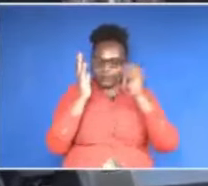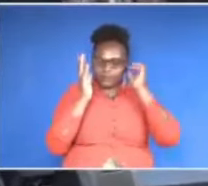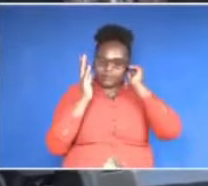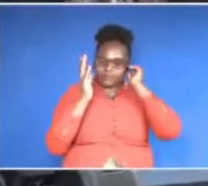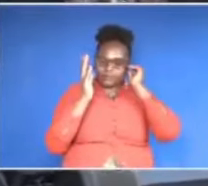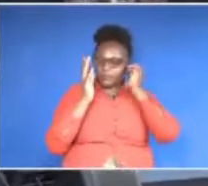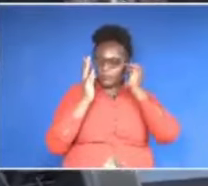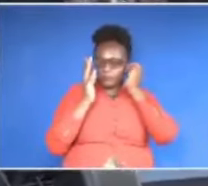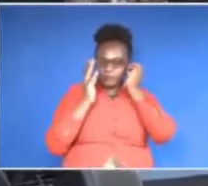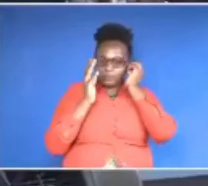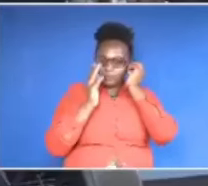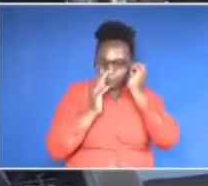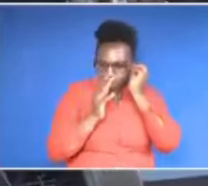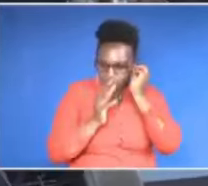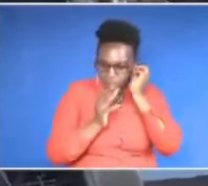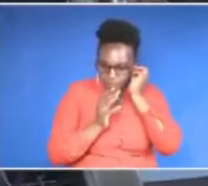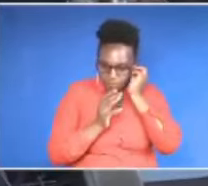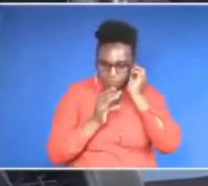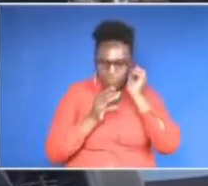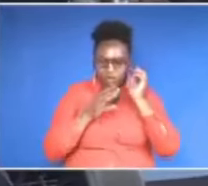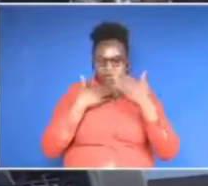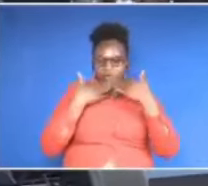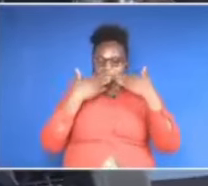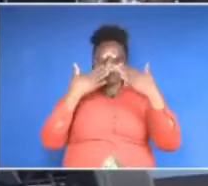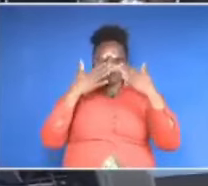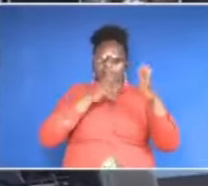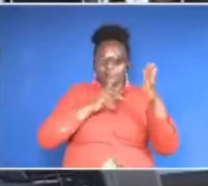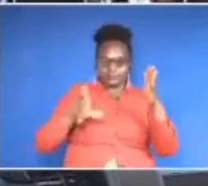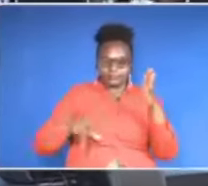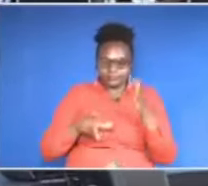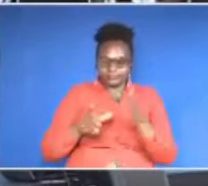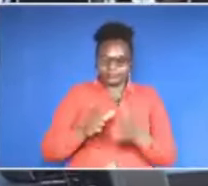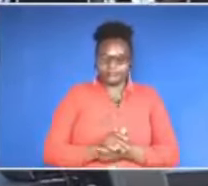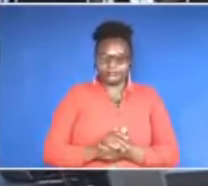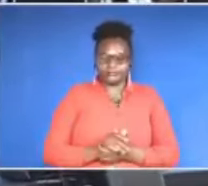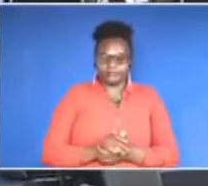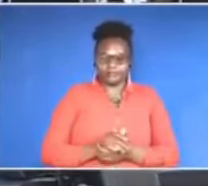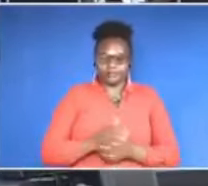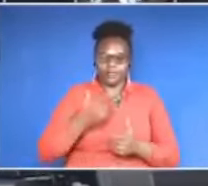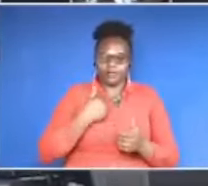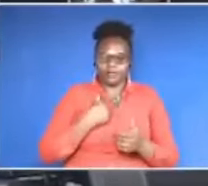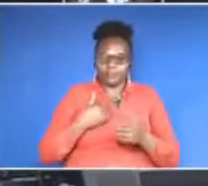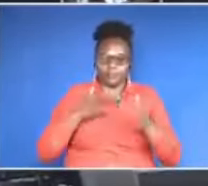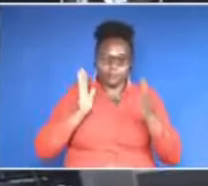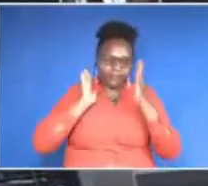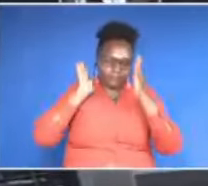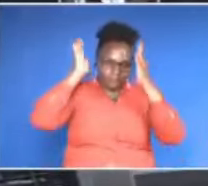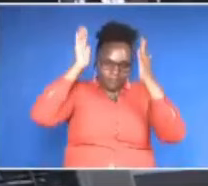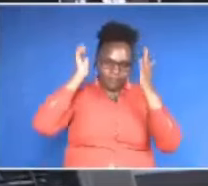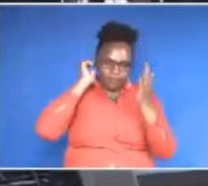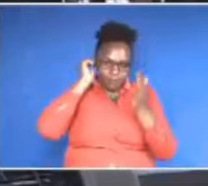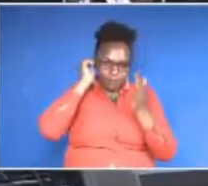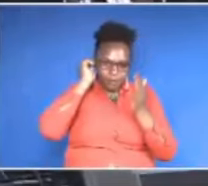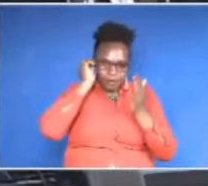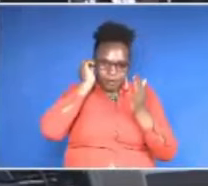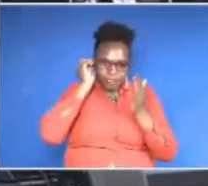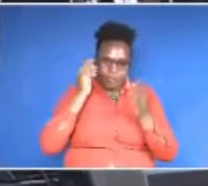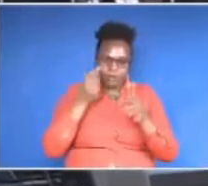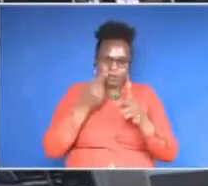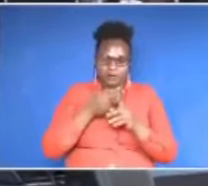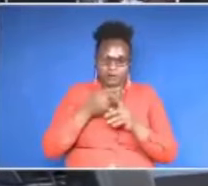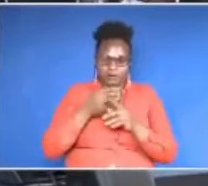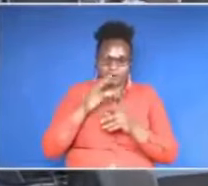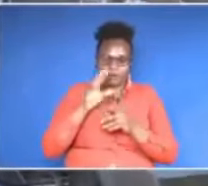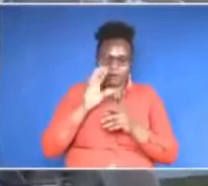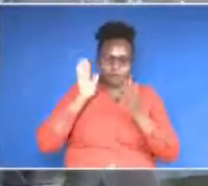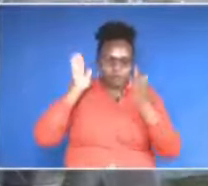mmoja. We thank the Lord. Tunamshukuru Bwana. So we have Bishop Margaret Wangare from Banana. Tuko